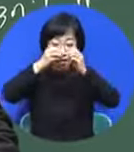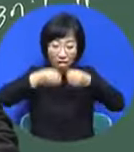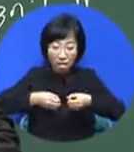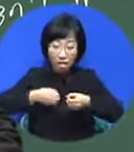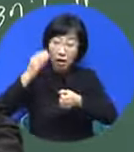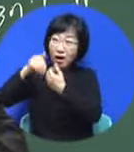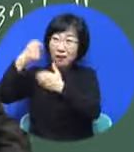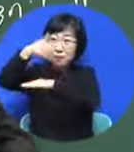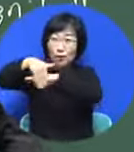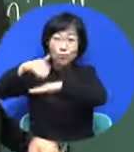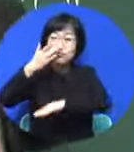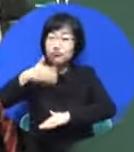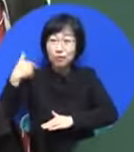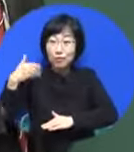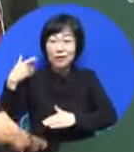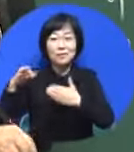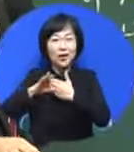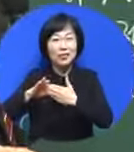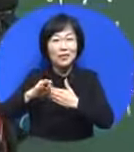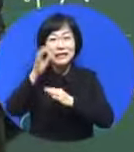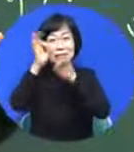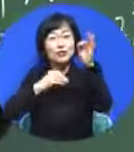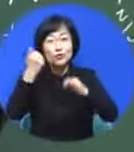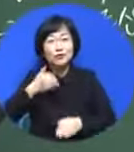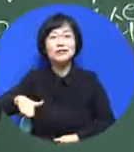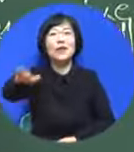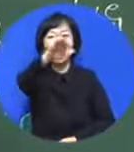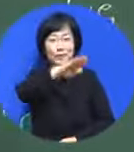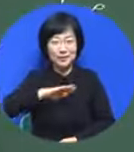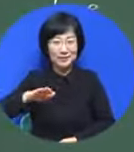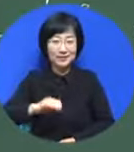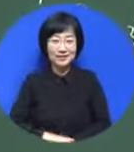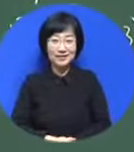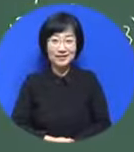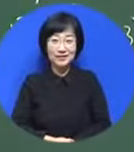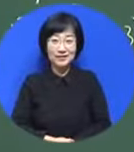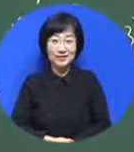And you, all of you who cannot realize that, it's your mistake.